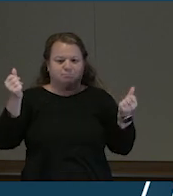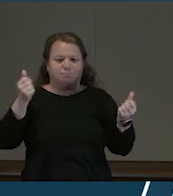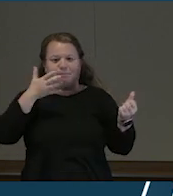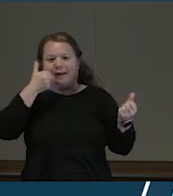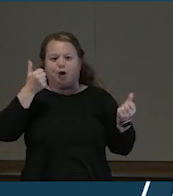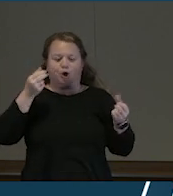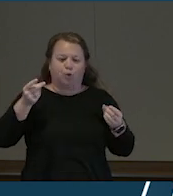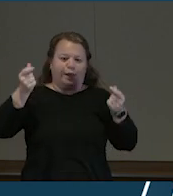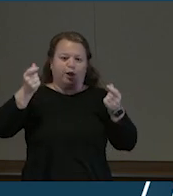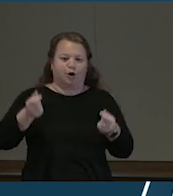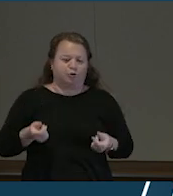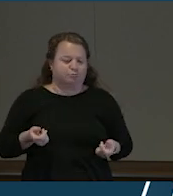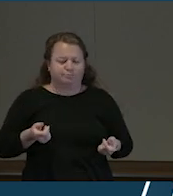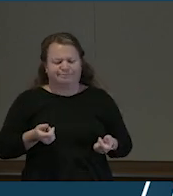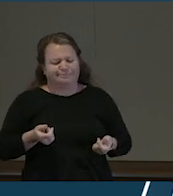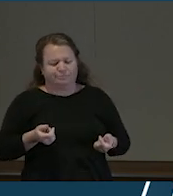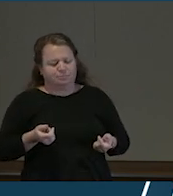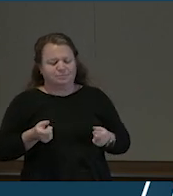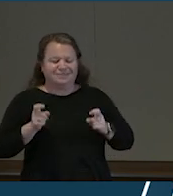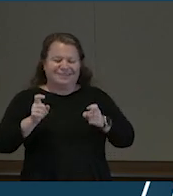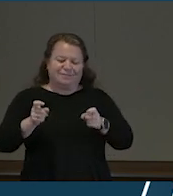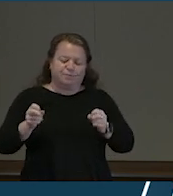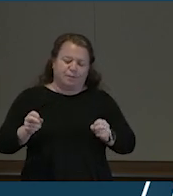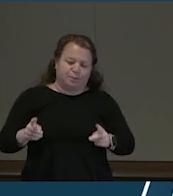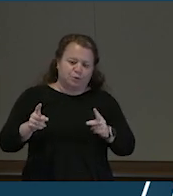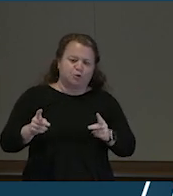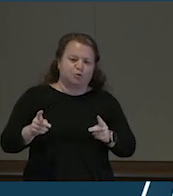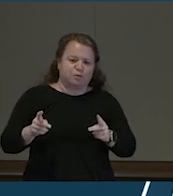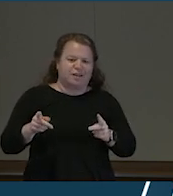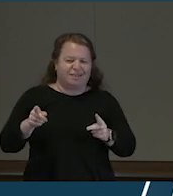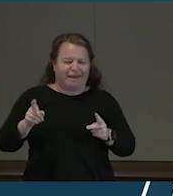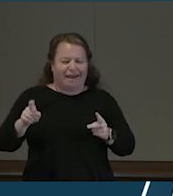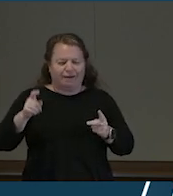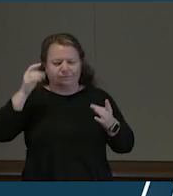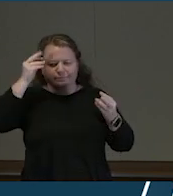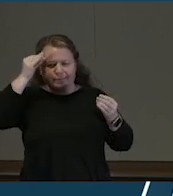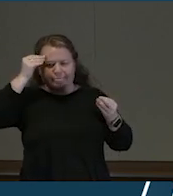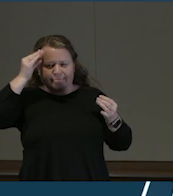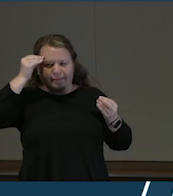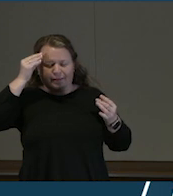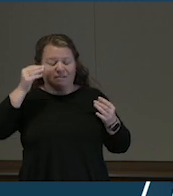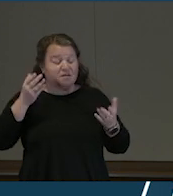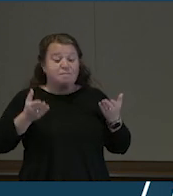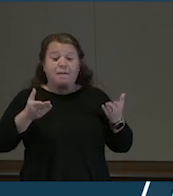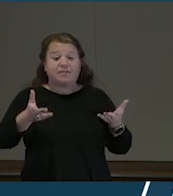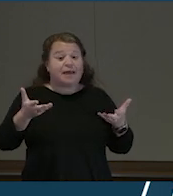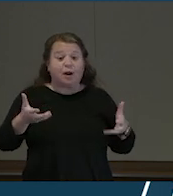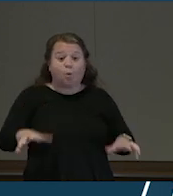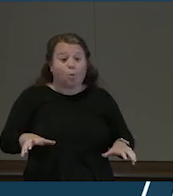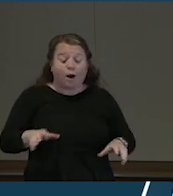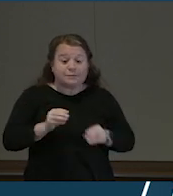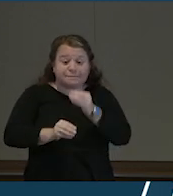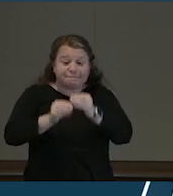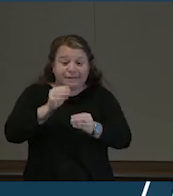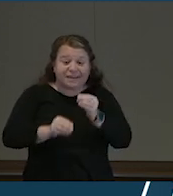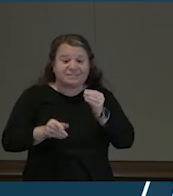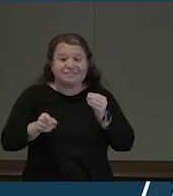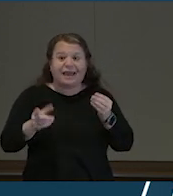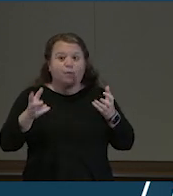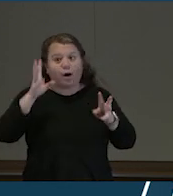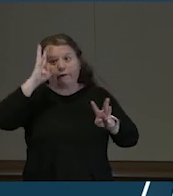better. But we're not giving them opportunities for that critical thinking. Or maybe they didn't want the piece to go there. They want it to be silly and